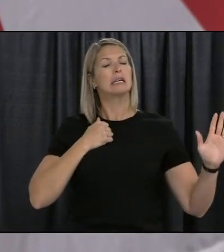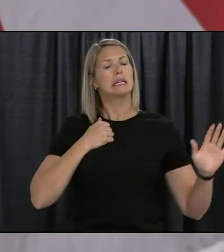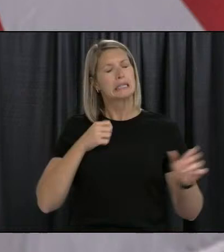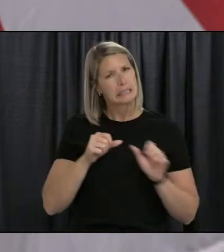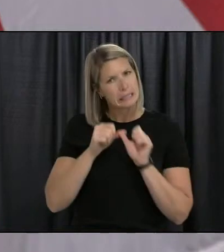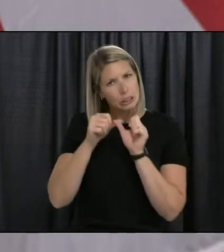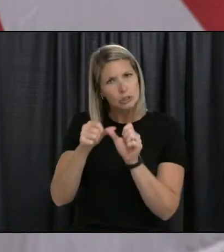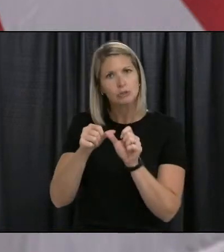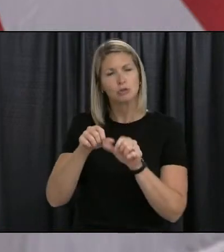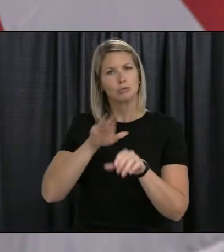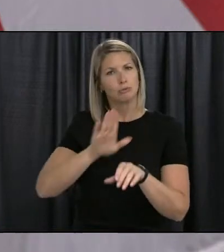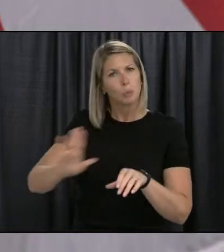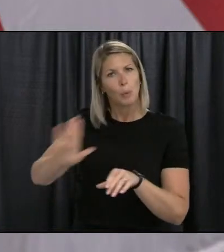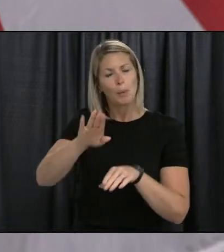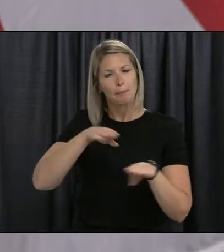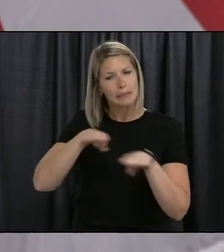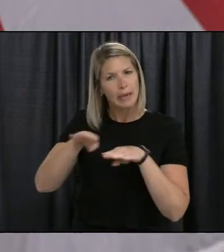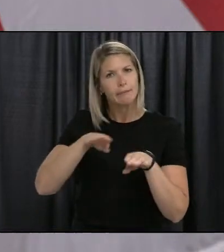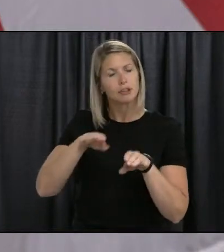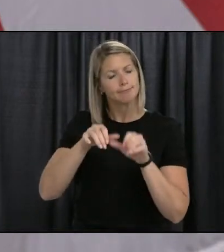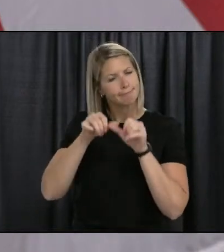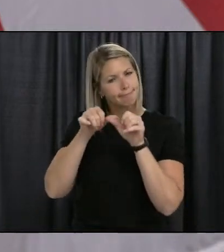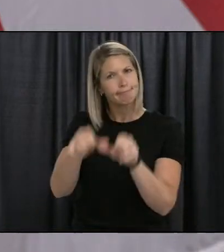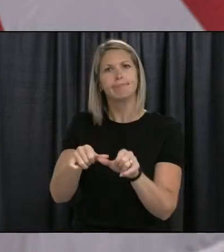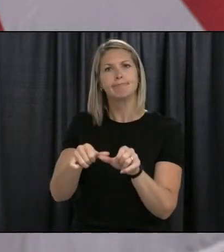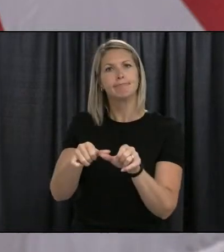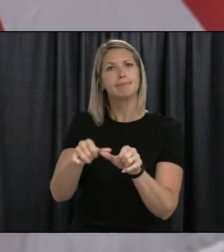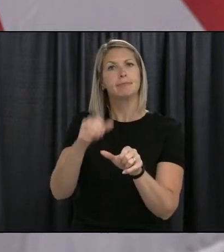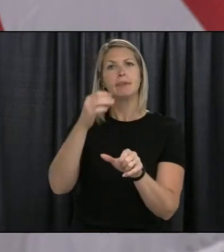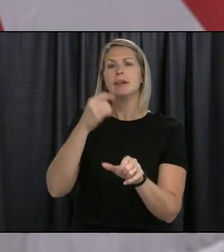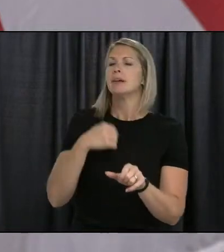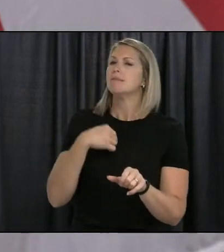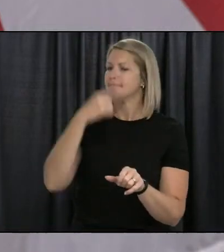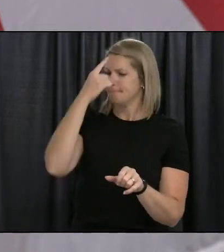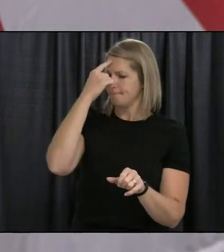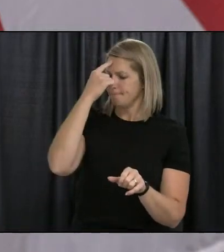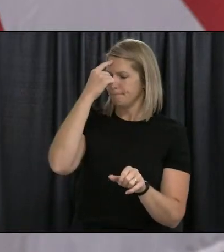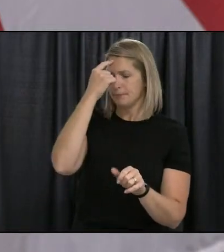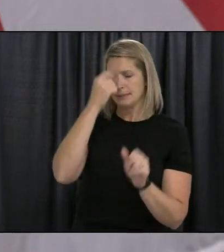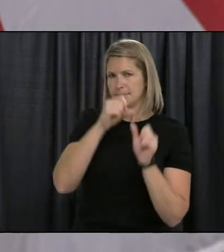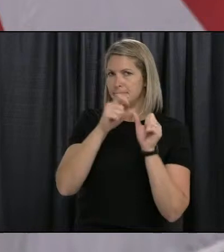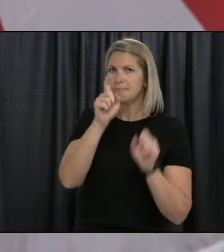You have helped us maintain our low prevalence to date with your adherence to our public health measures.